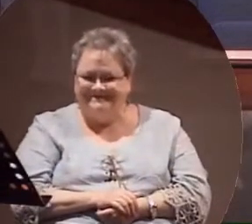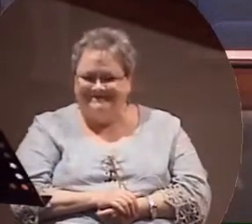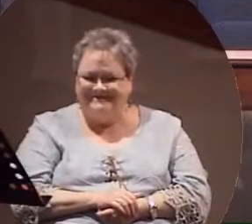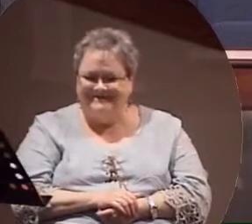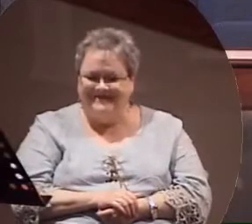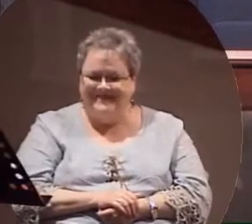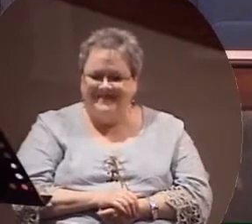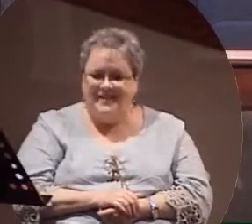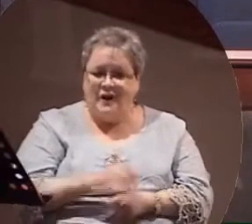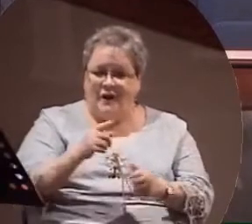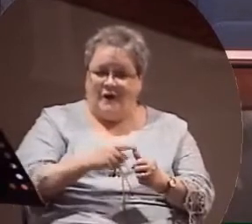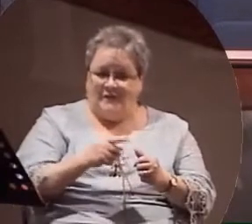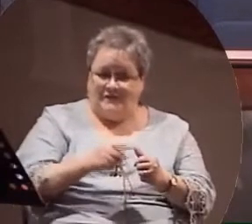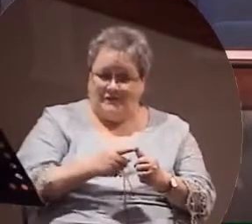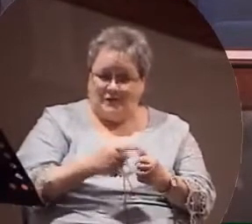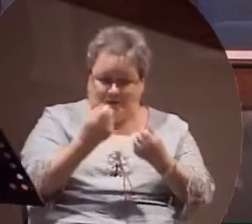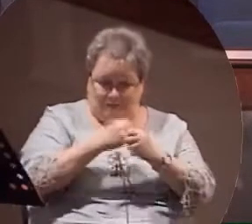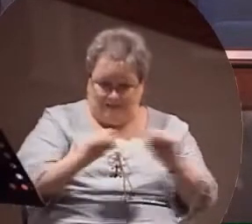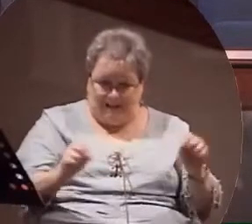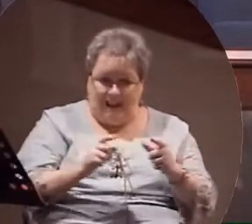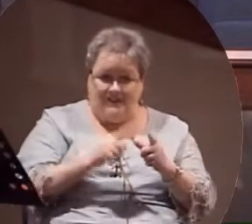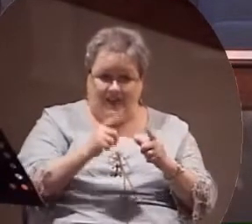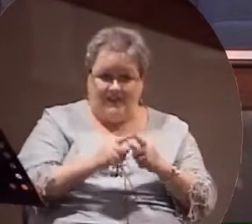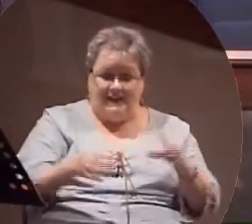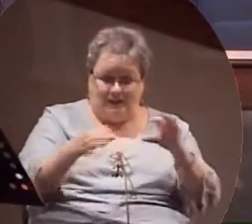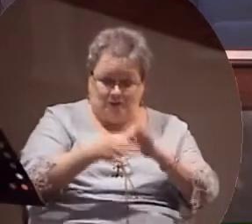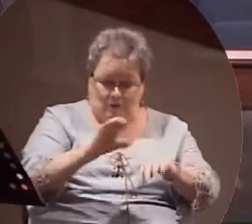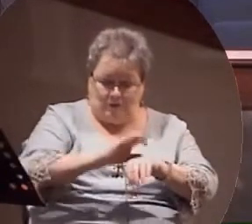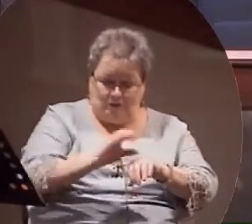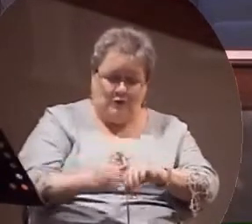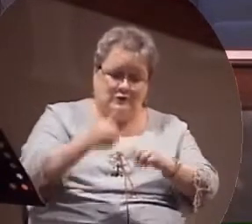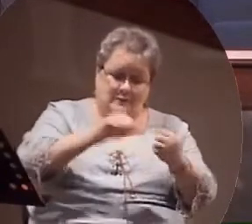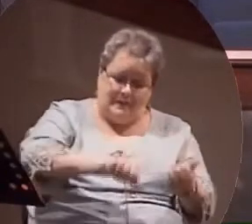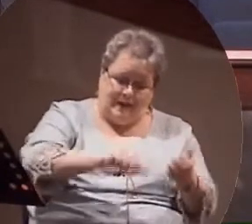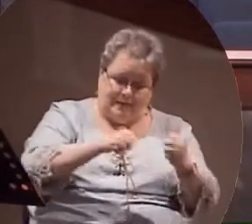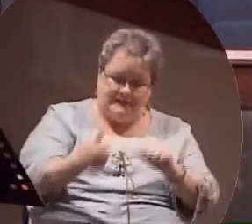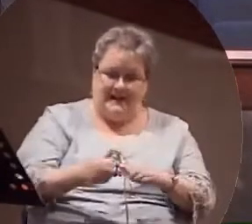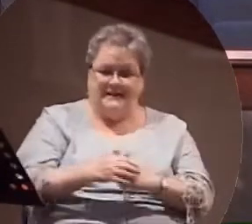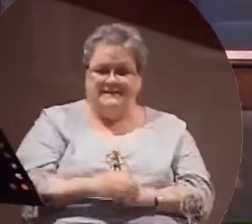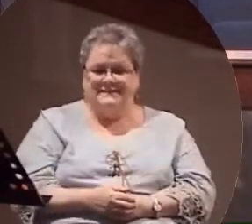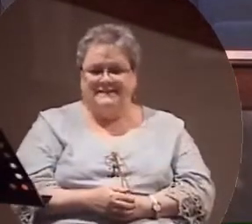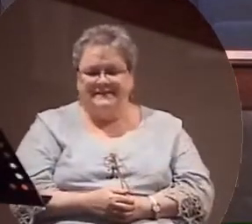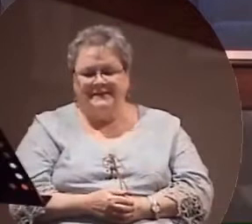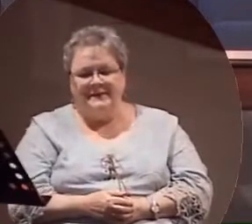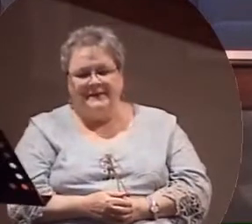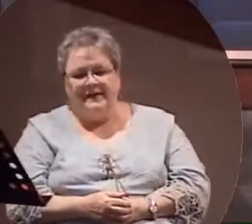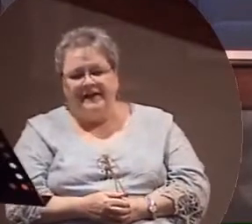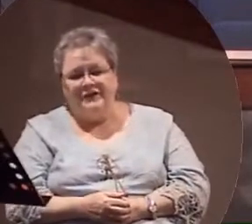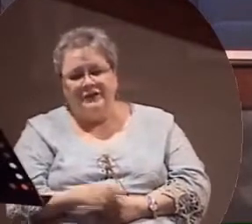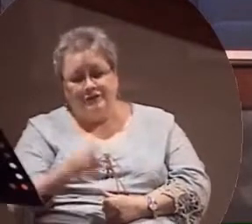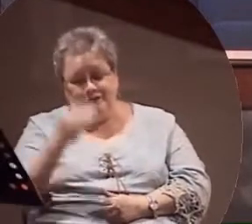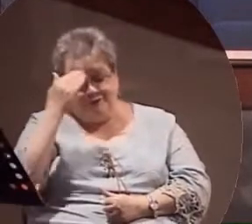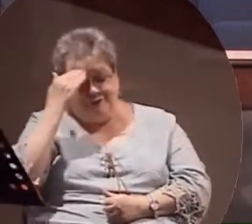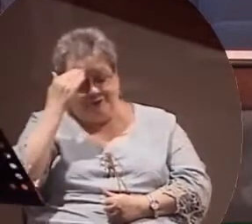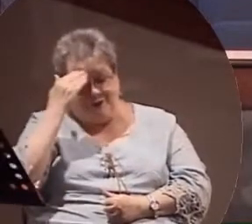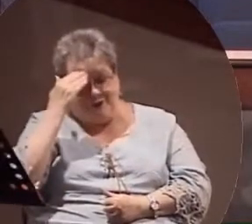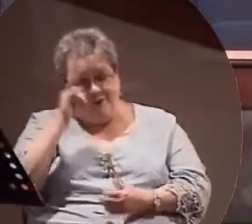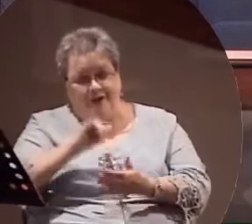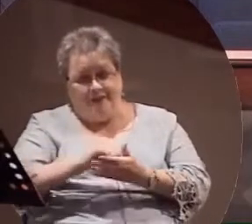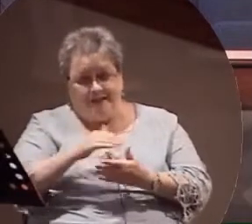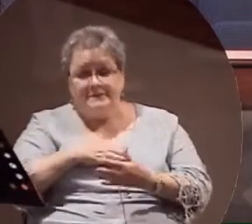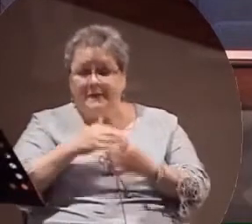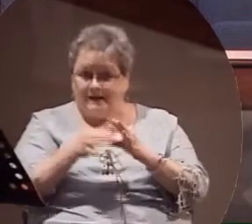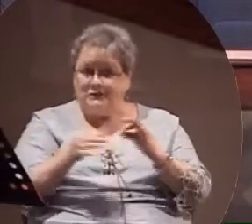And old brother Such joined the church, got in a good church. Can I stop and say, you know, that's kind of my